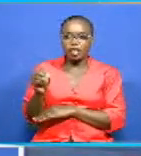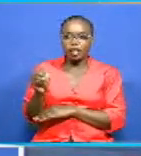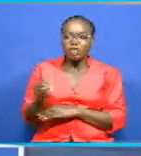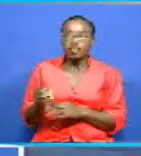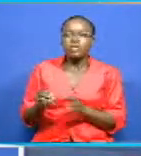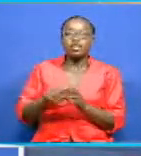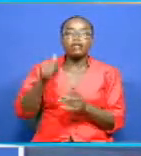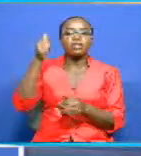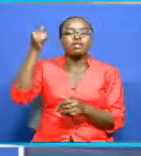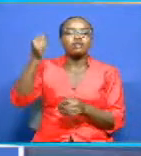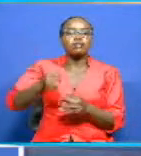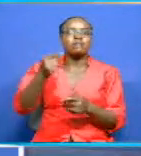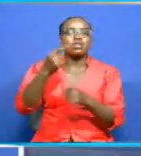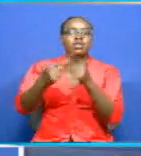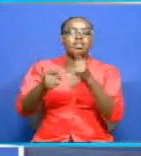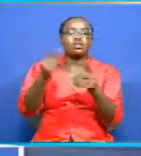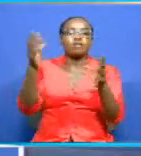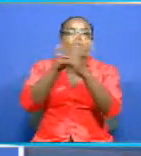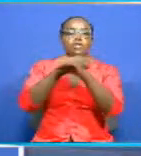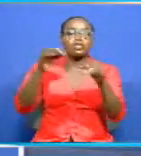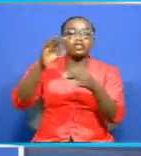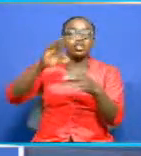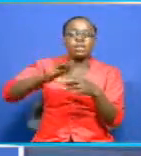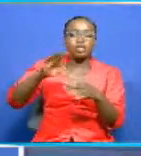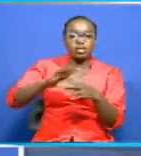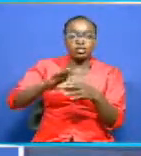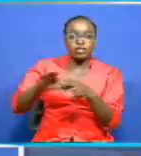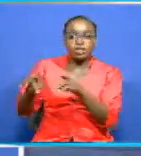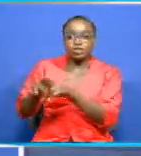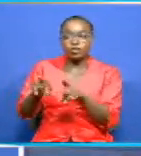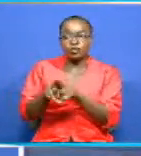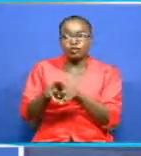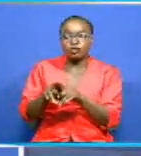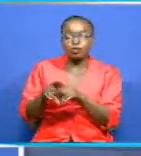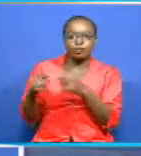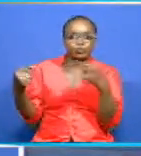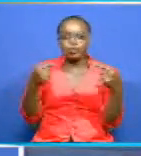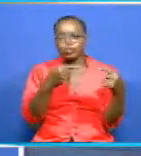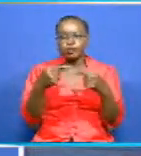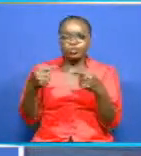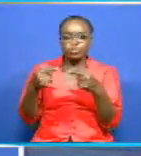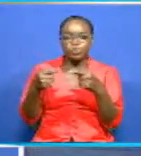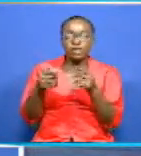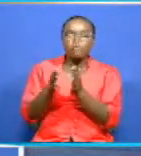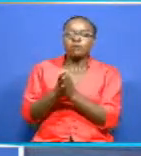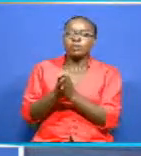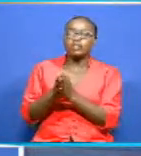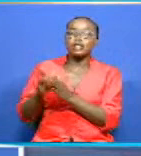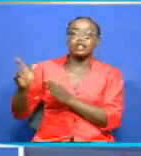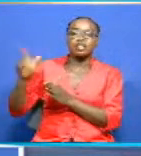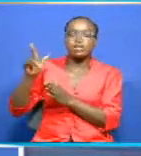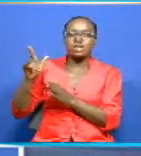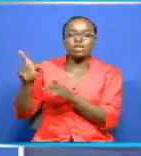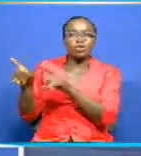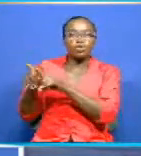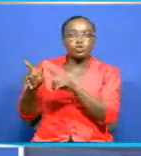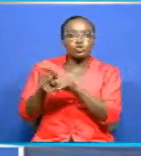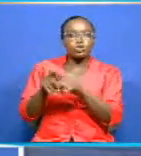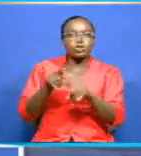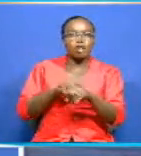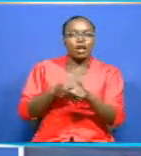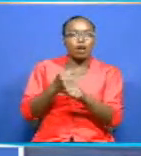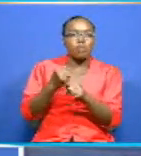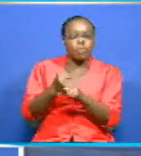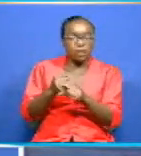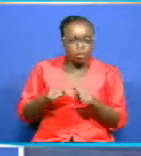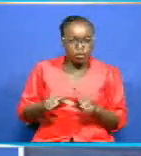the nullification of a presidential election. Maraga has also locked horns with the legislature and judiciary alike while undertaking his